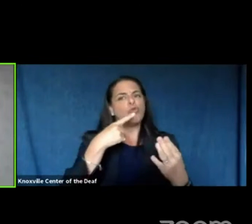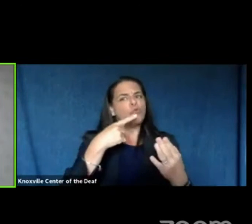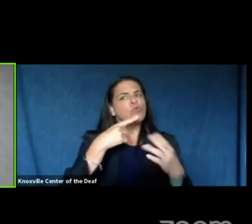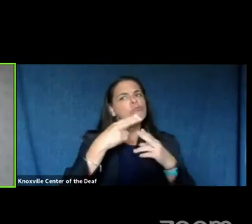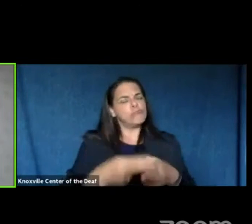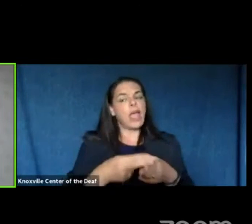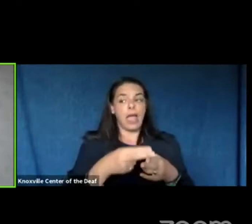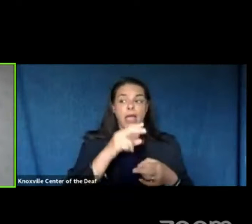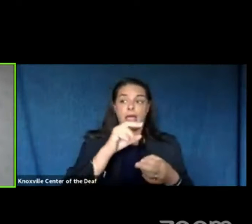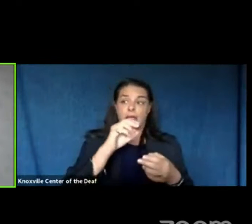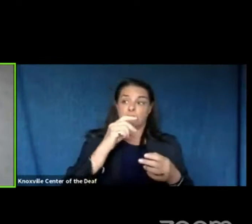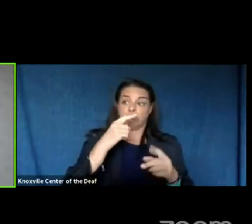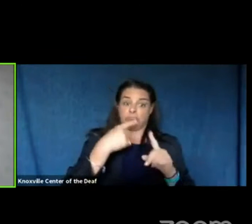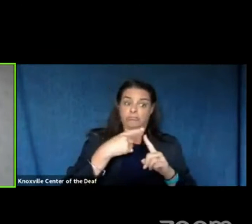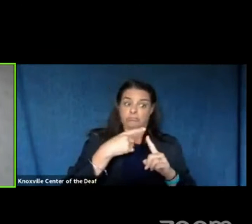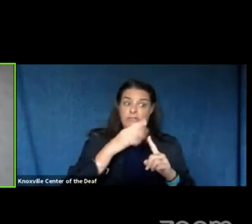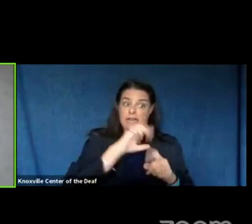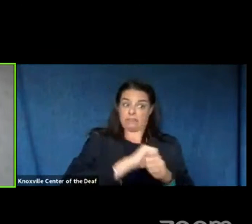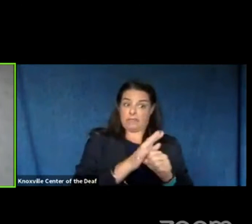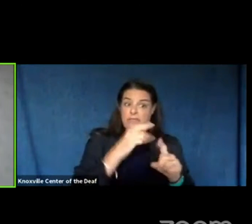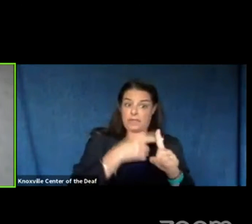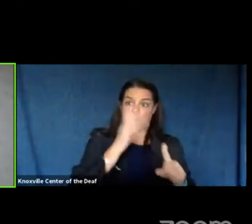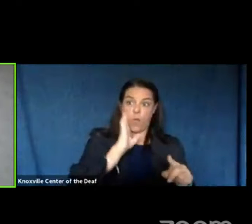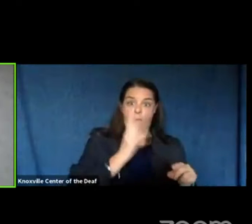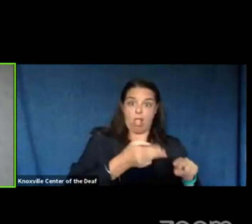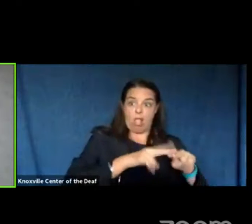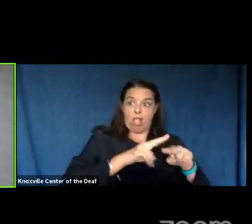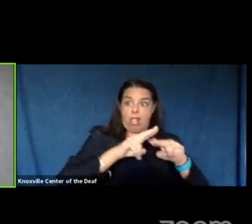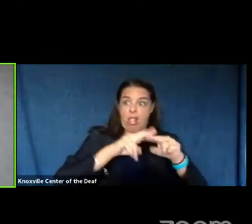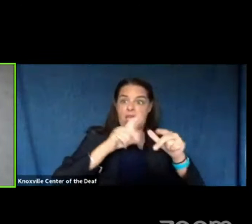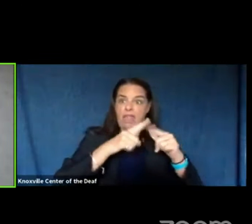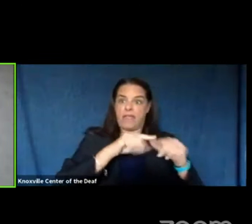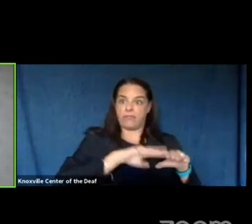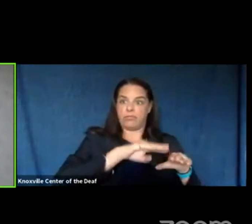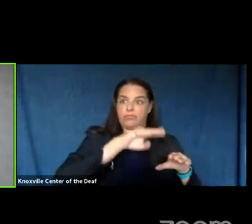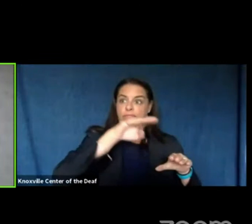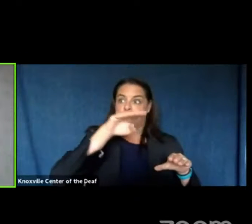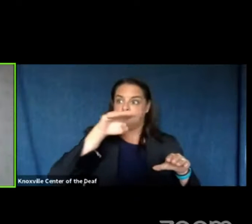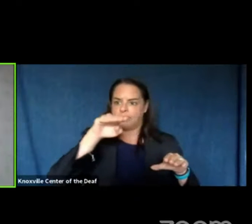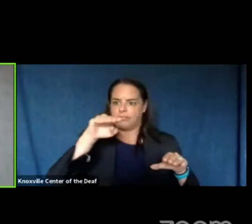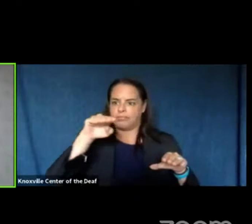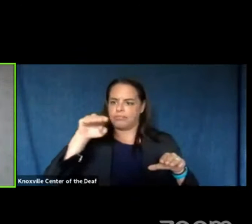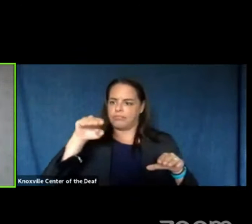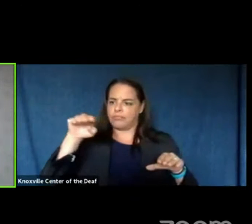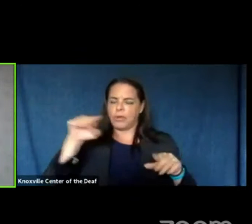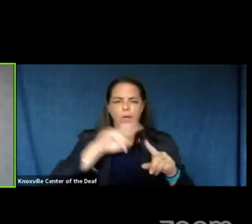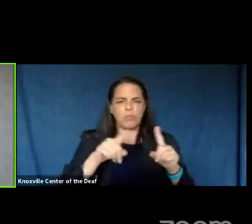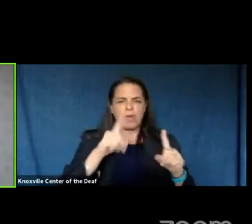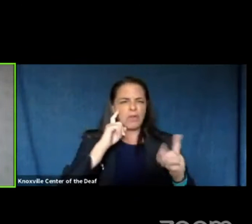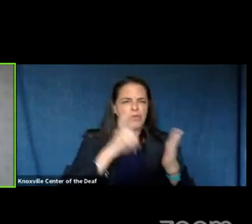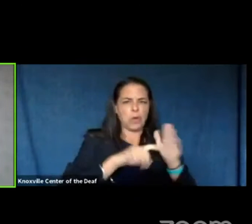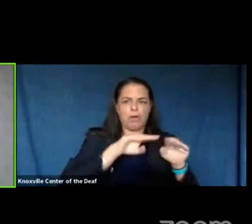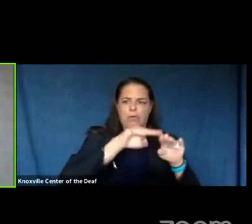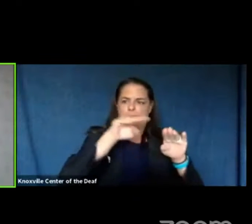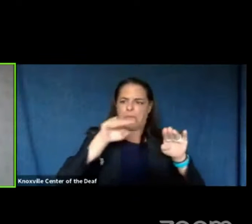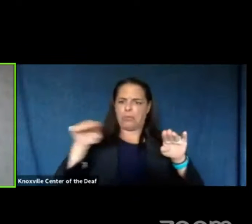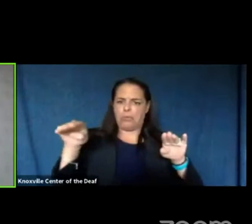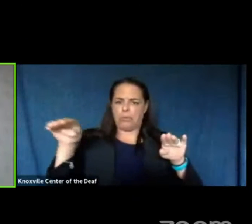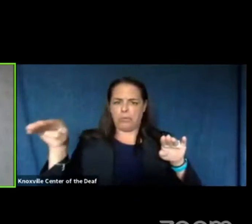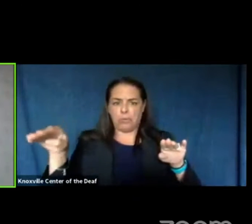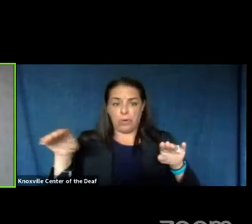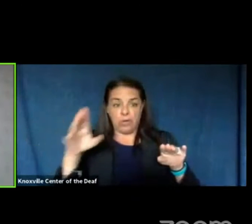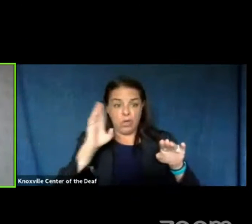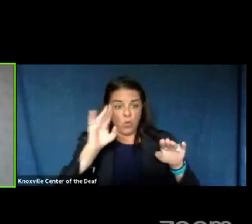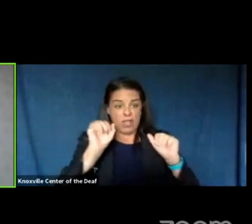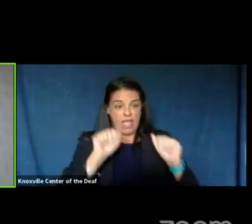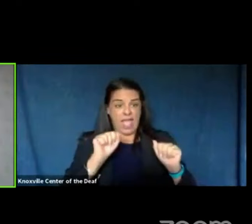and then hopefully plateau. We haven't really seen a plateau, but would a plateau over 100 new cases a day be sustainable?